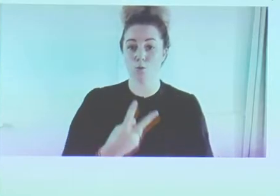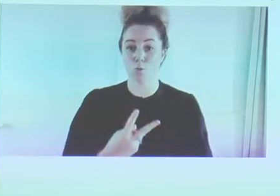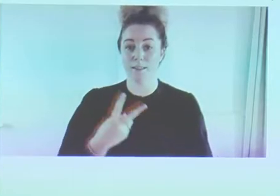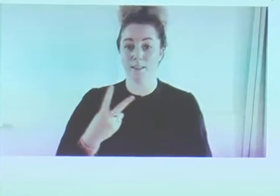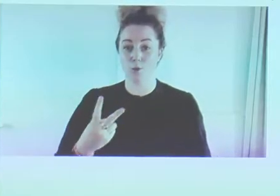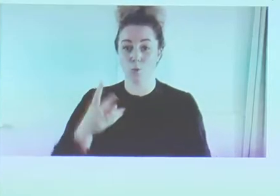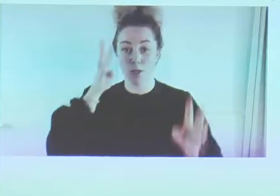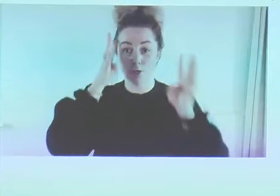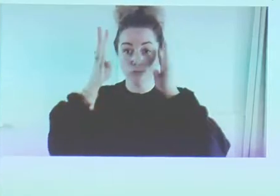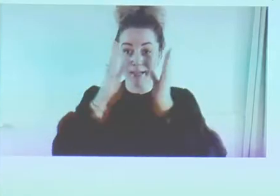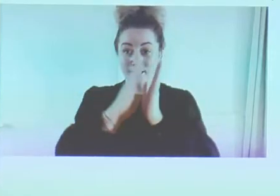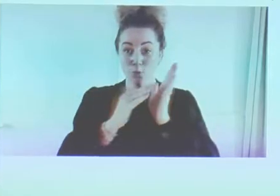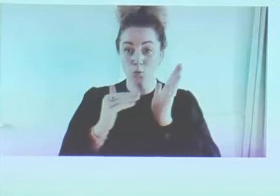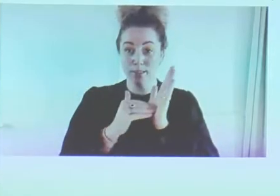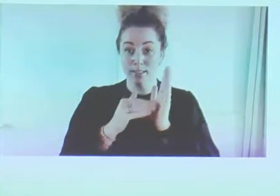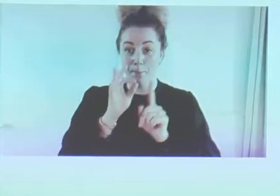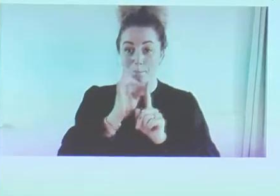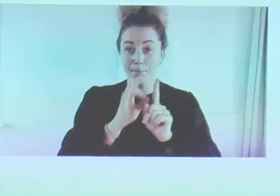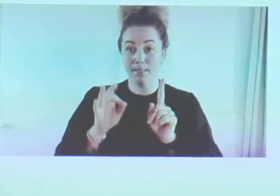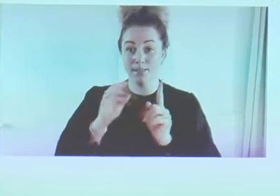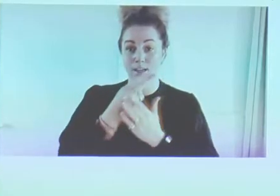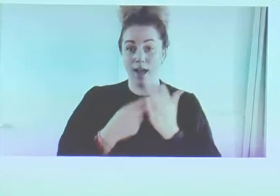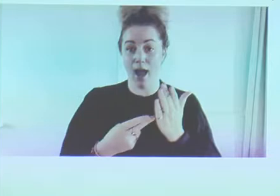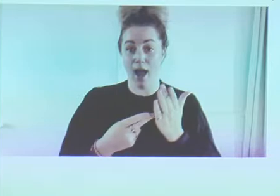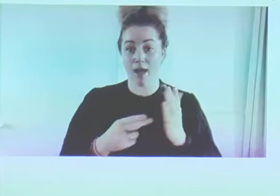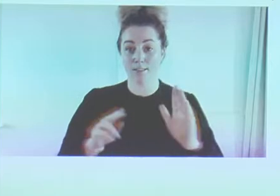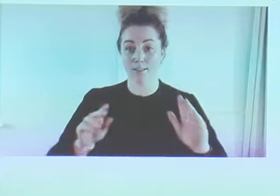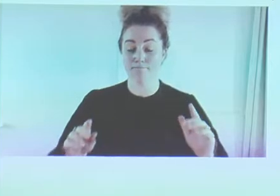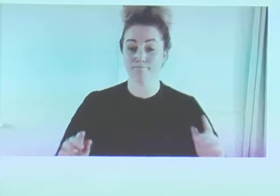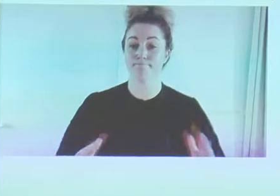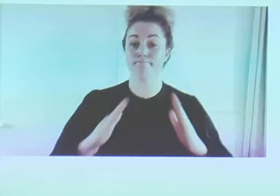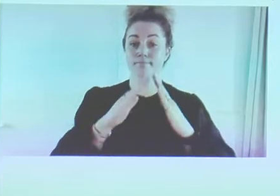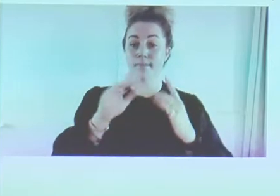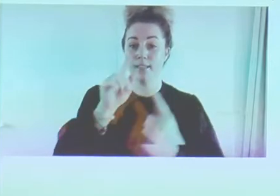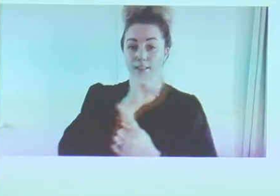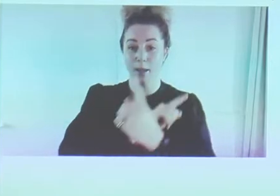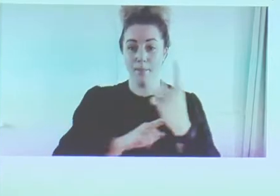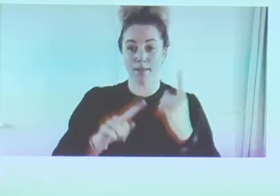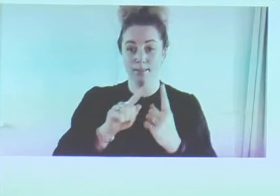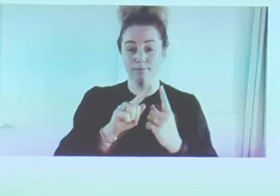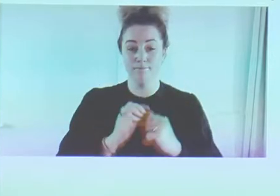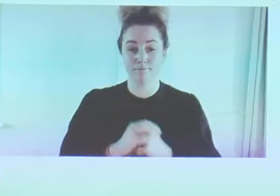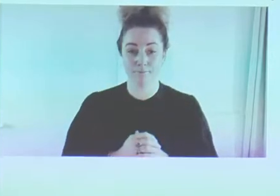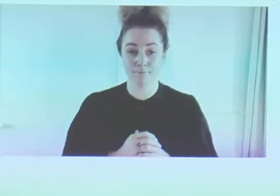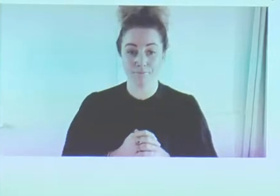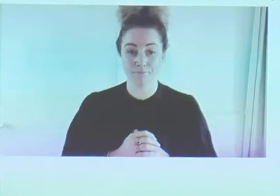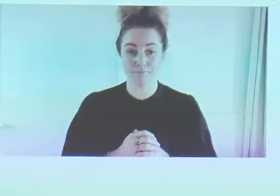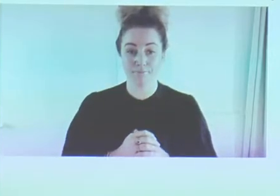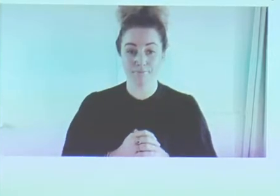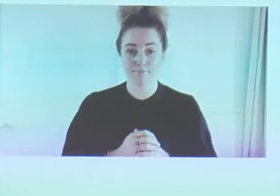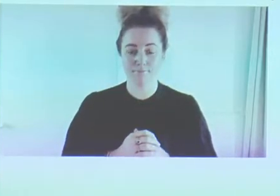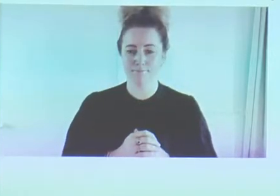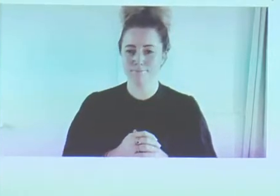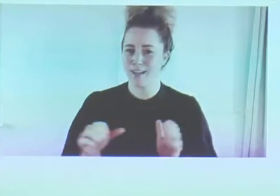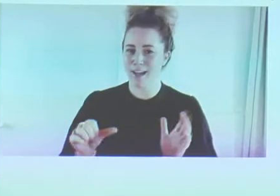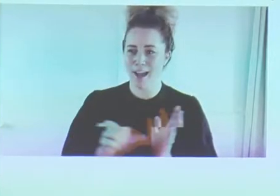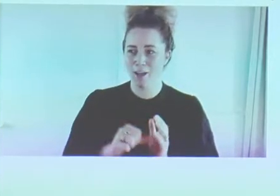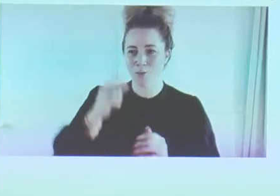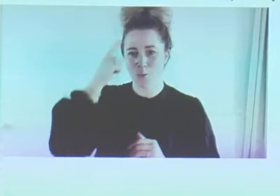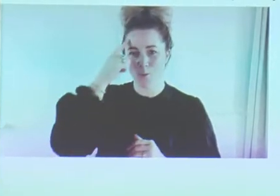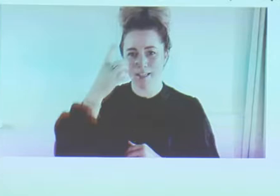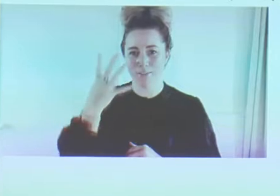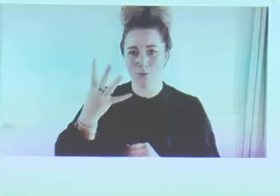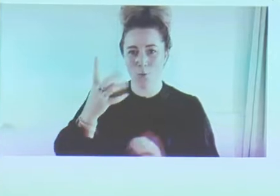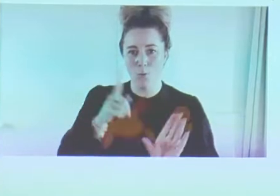Zealand Pacific art Summit as your minister for Arts culture and Heritage it's hard to believe that four years